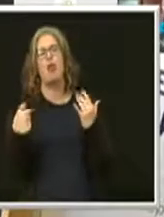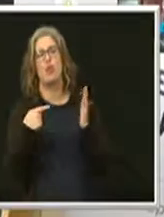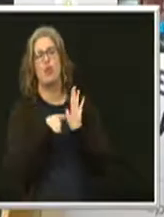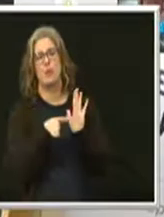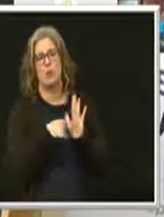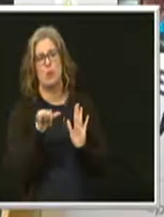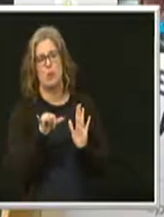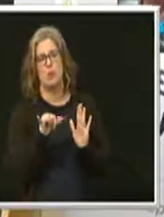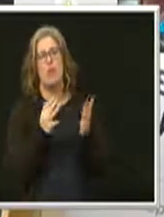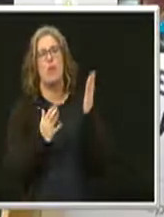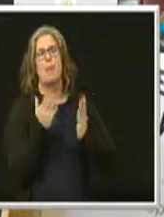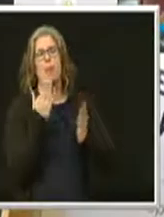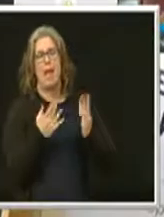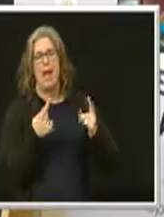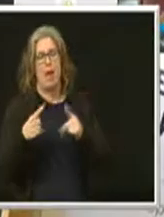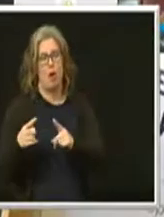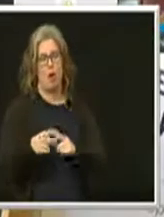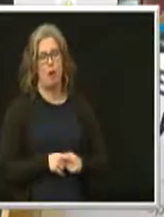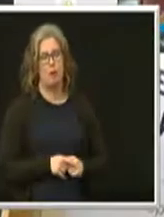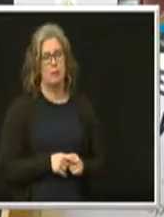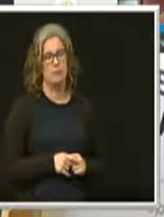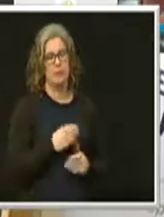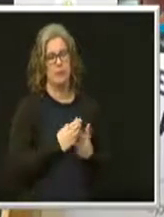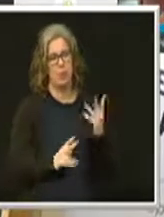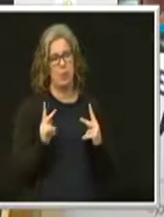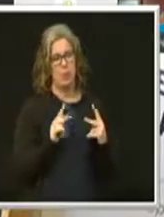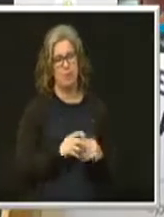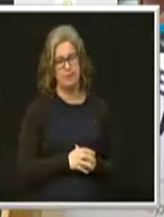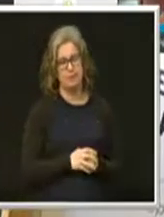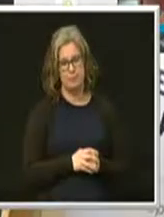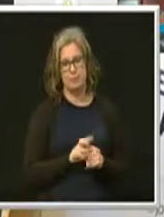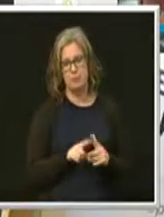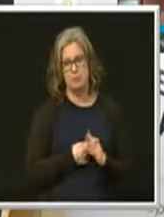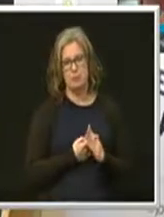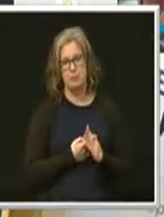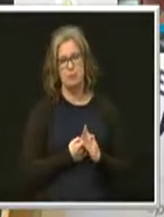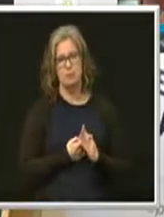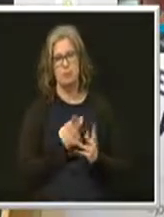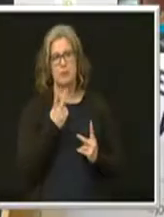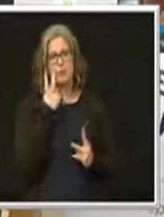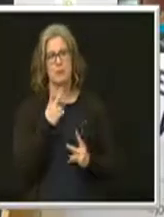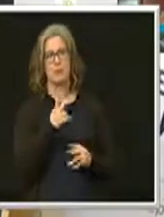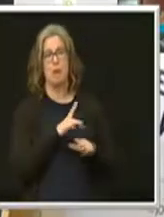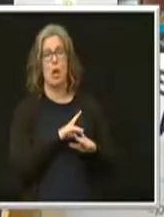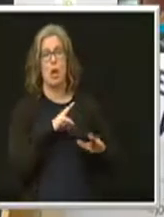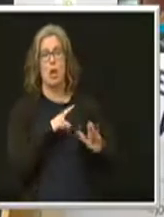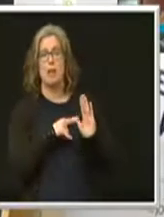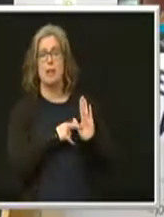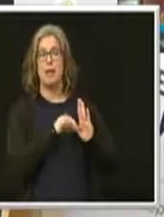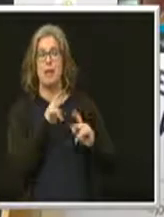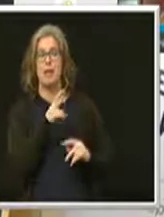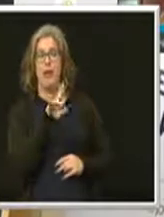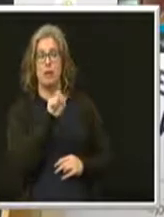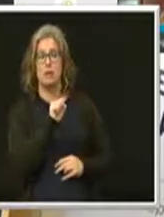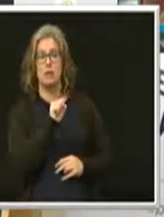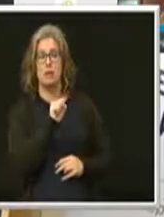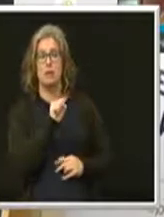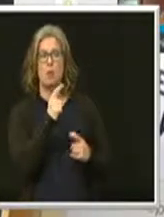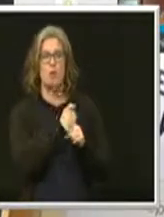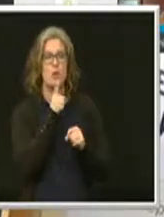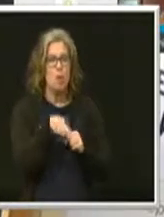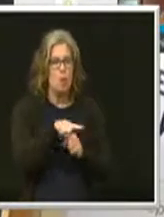symptoms that may occur in some people. And we're starting to maybe see this as an early signs of the virus. And so just wanted to